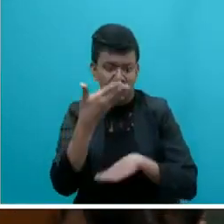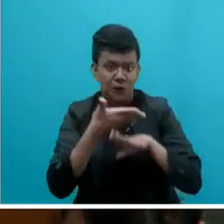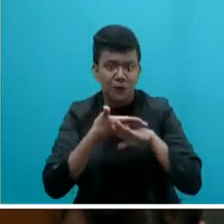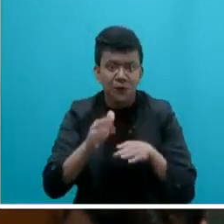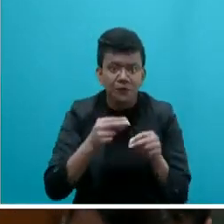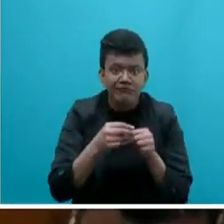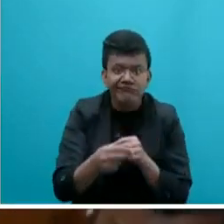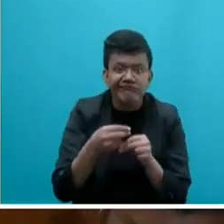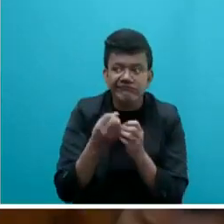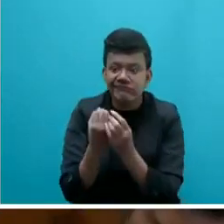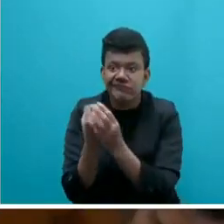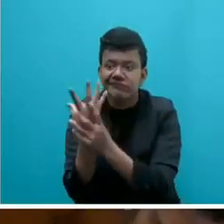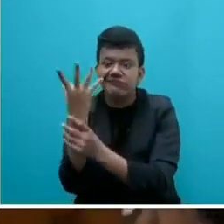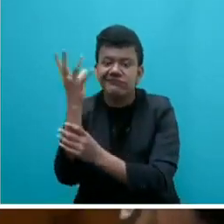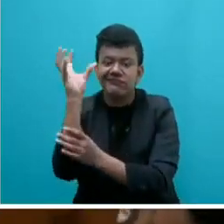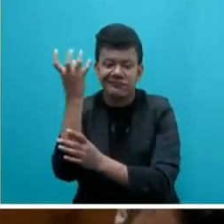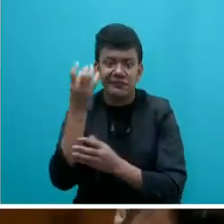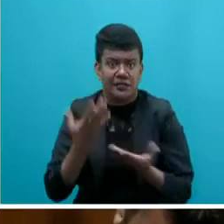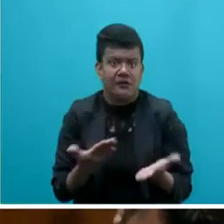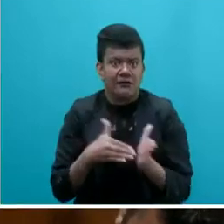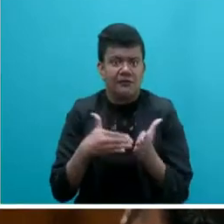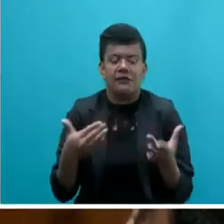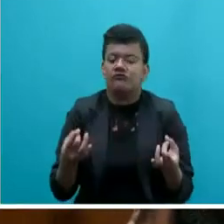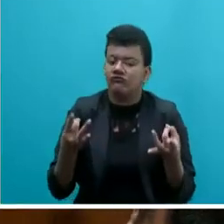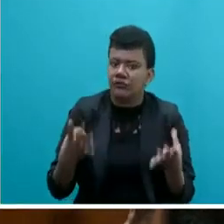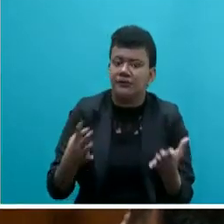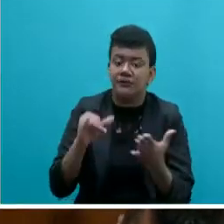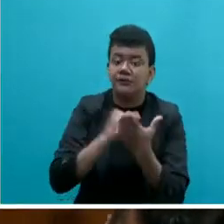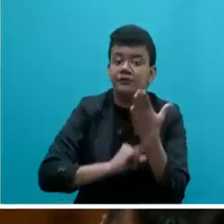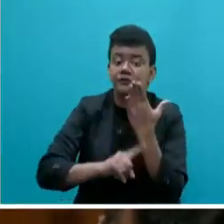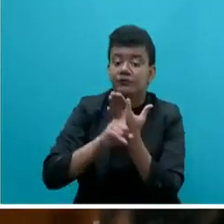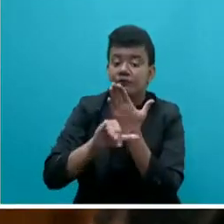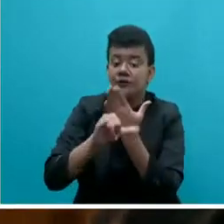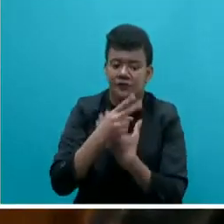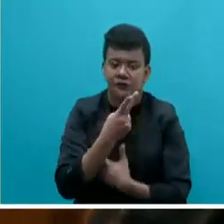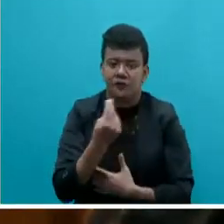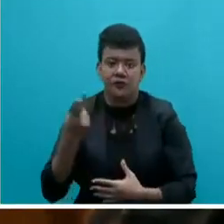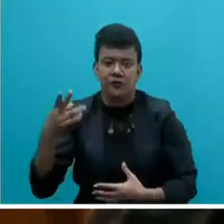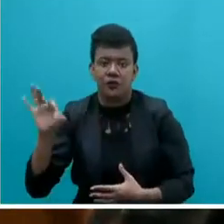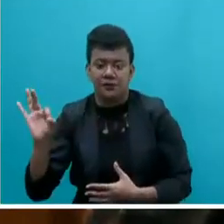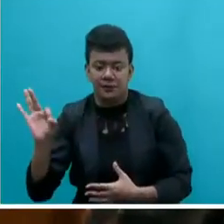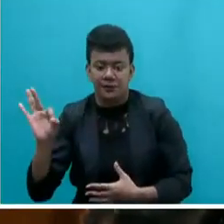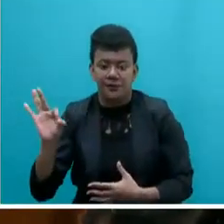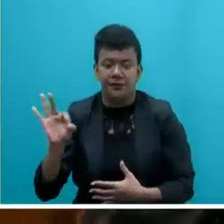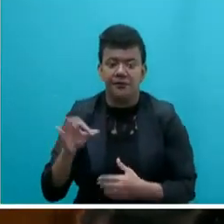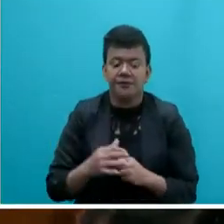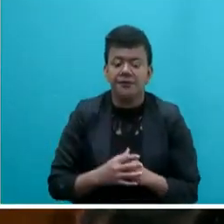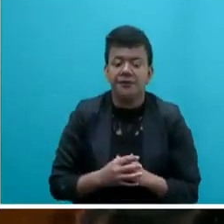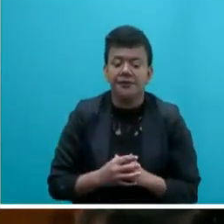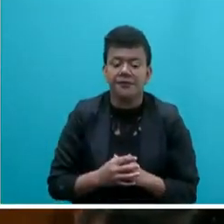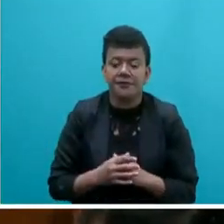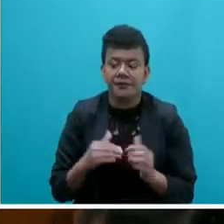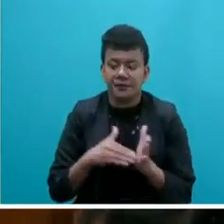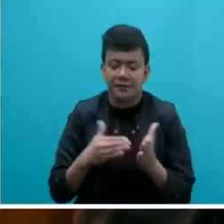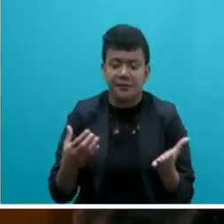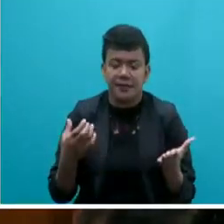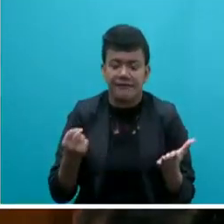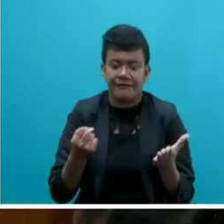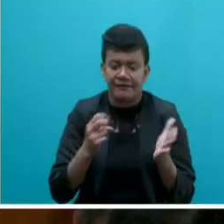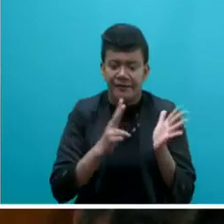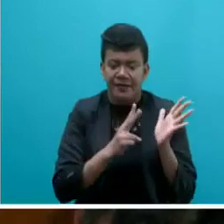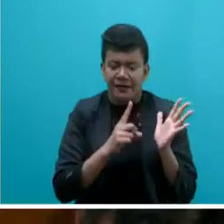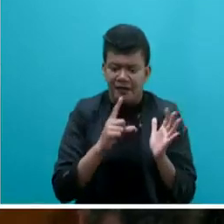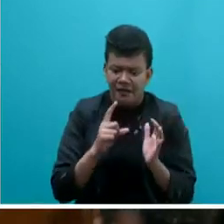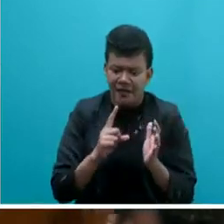10 more before July 2020. 5 avocado orchards will be established before December 2019 and 10 new